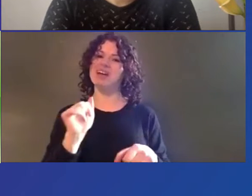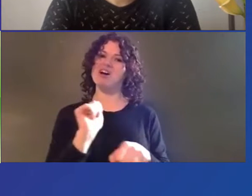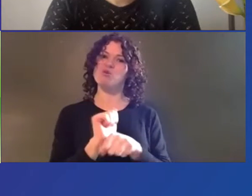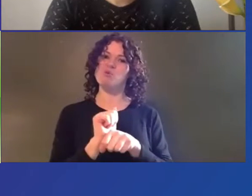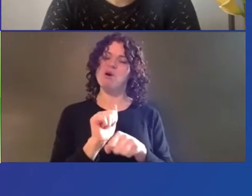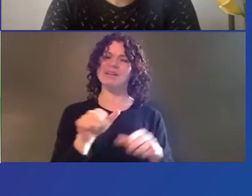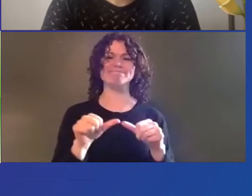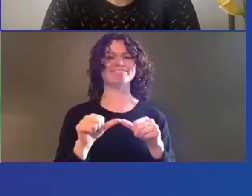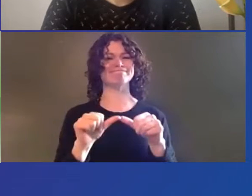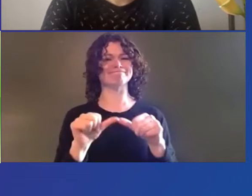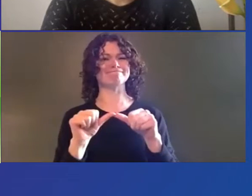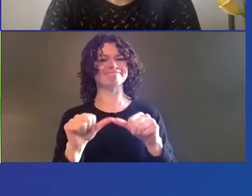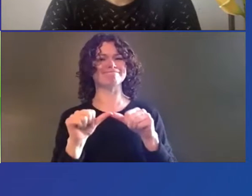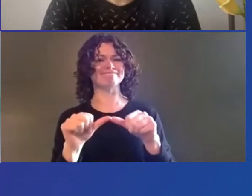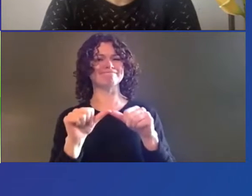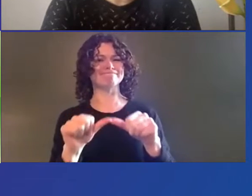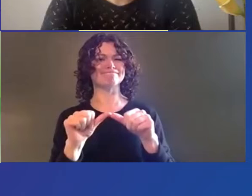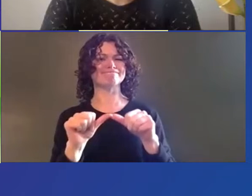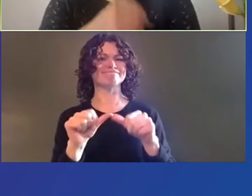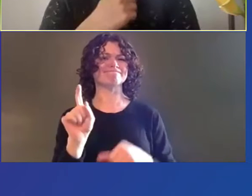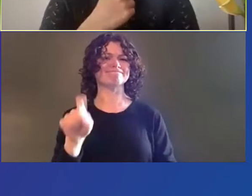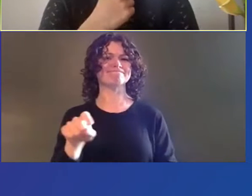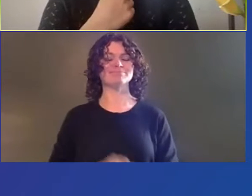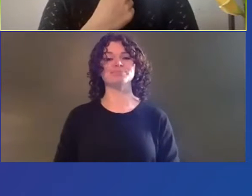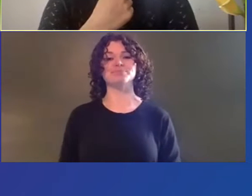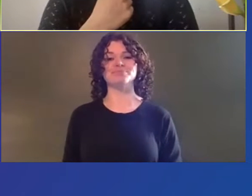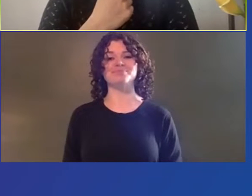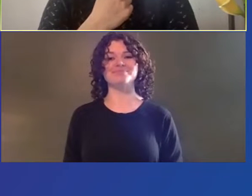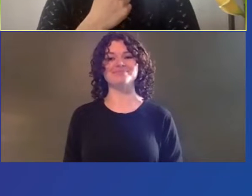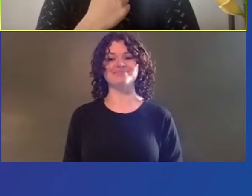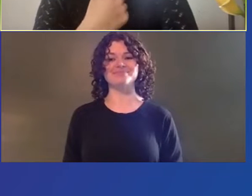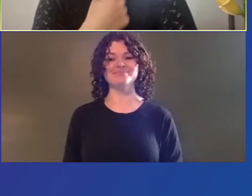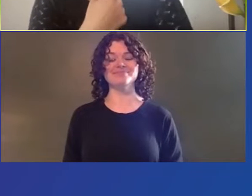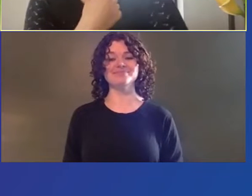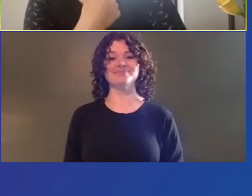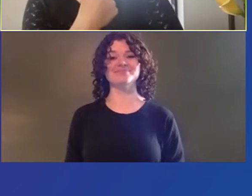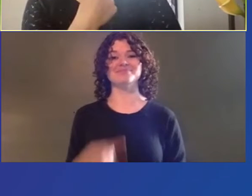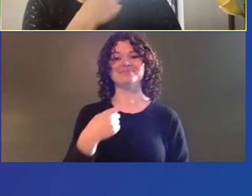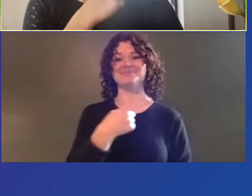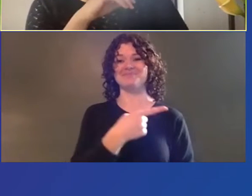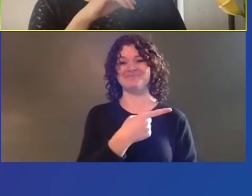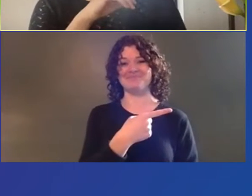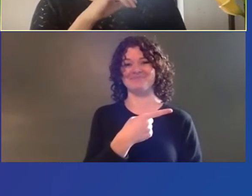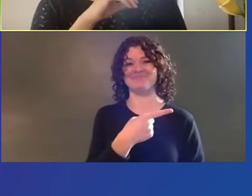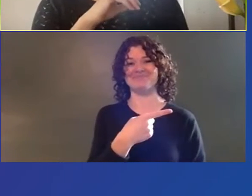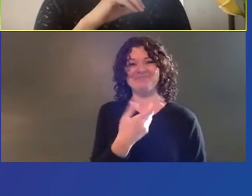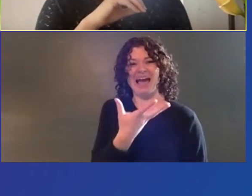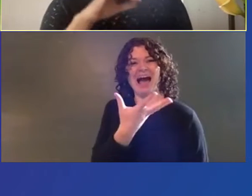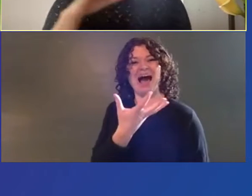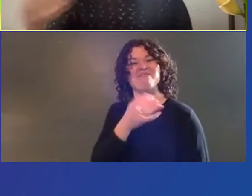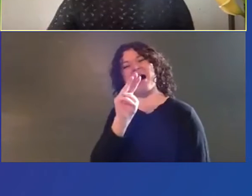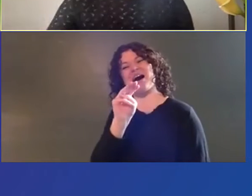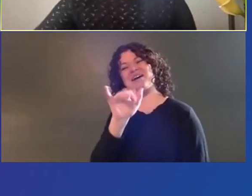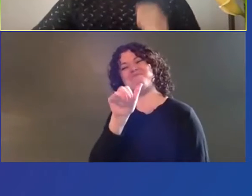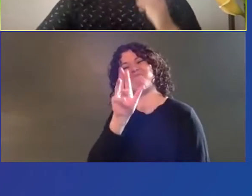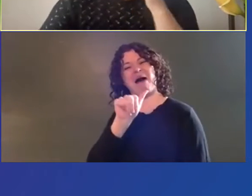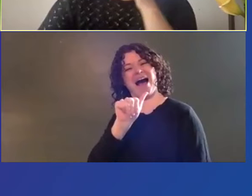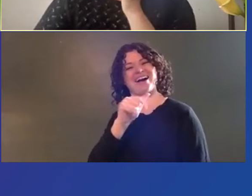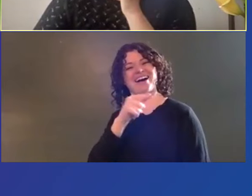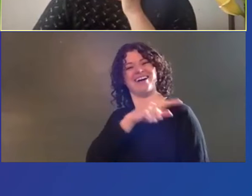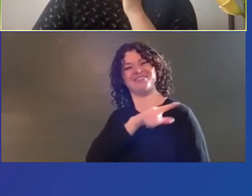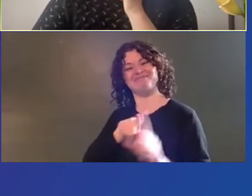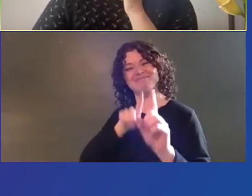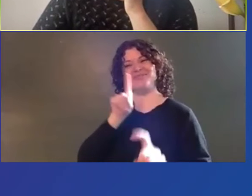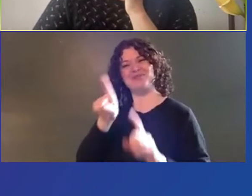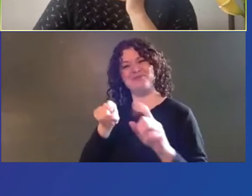doing. Yep. Actually, I think I will let Maya get a word in edgewise soon. But I was going to